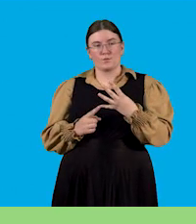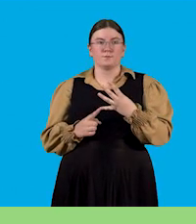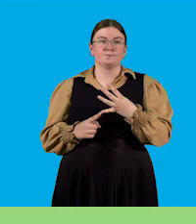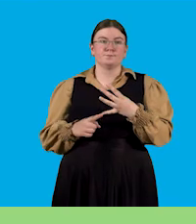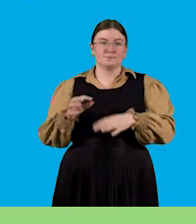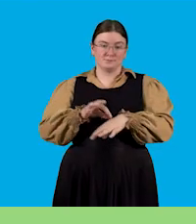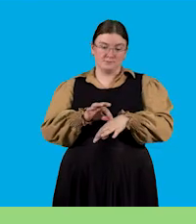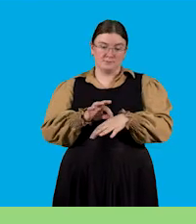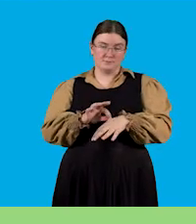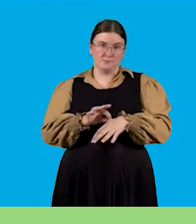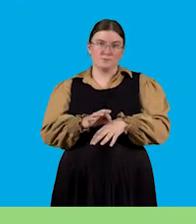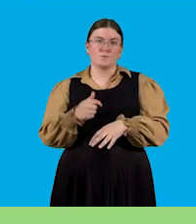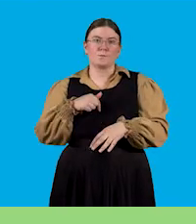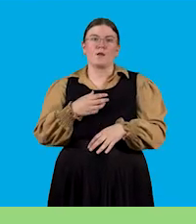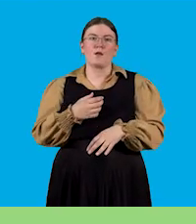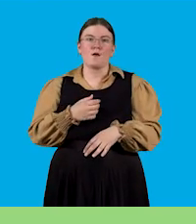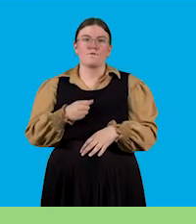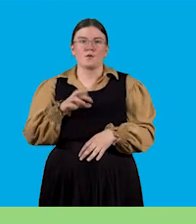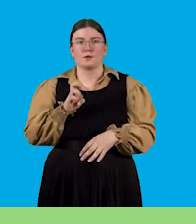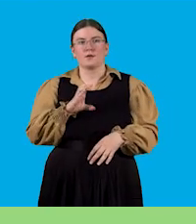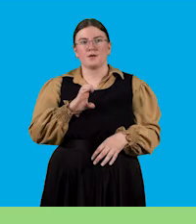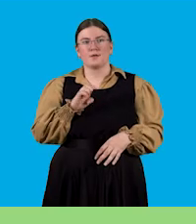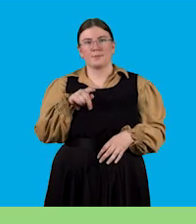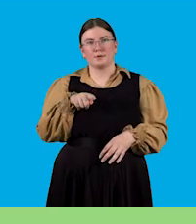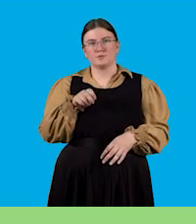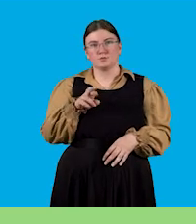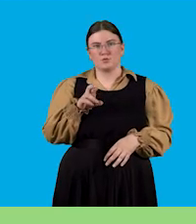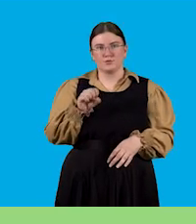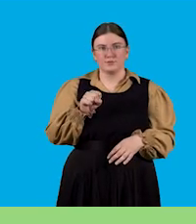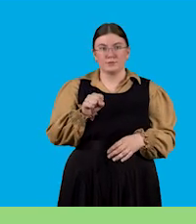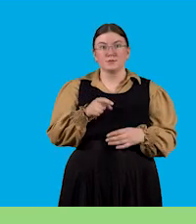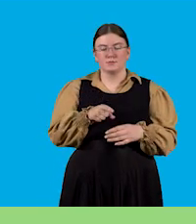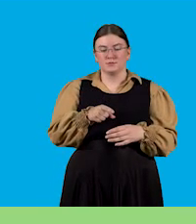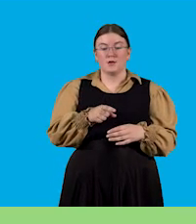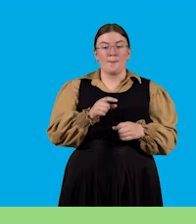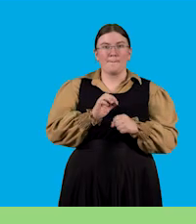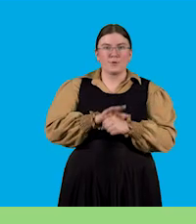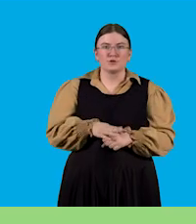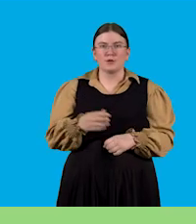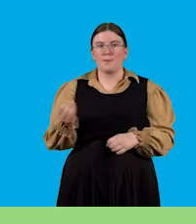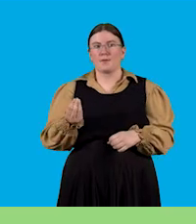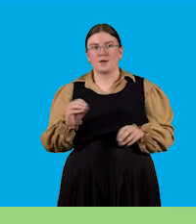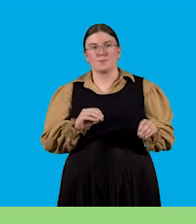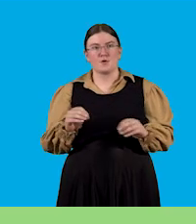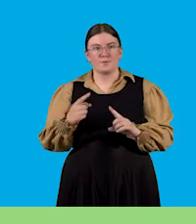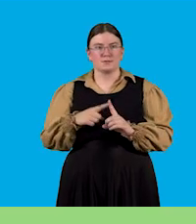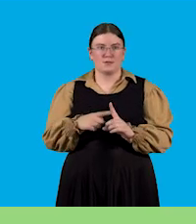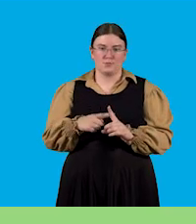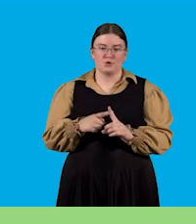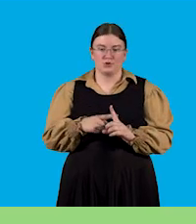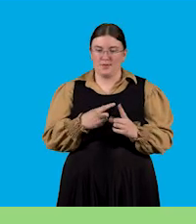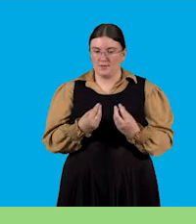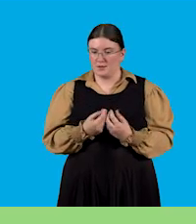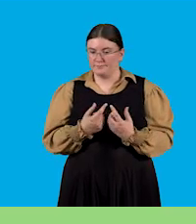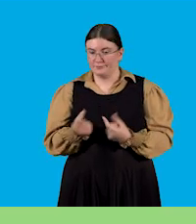receptors that respond to pressure, pain, temperature, and movement. And number 5,